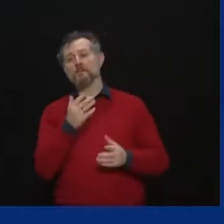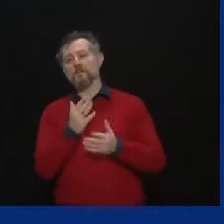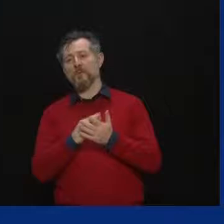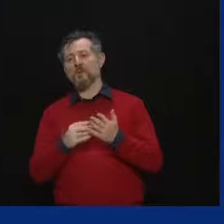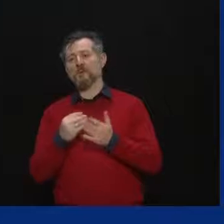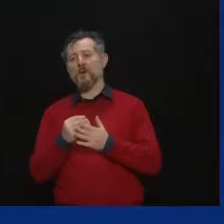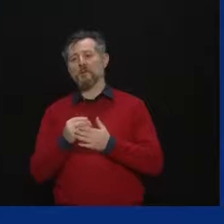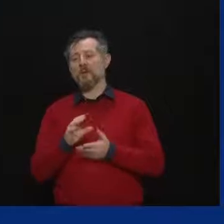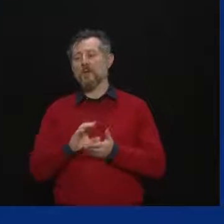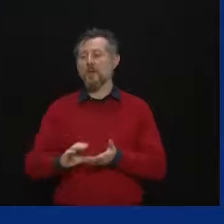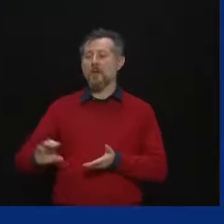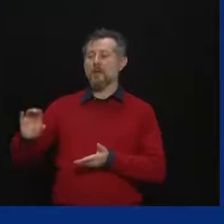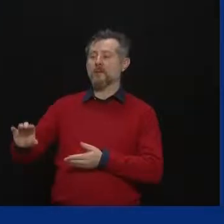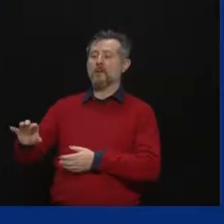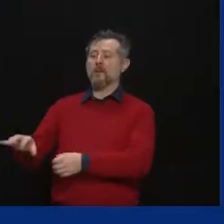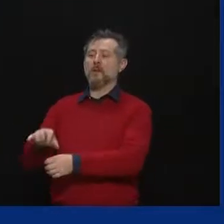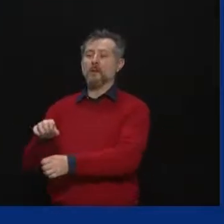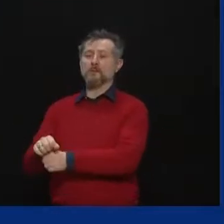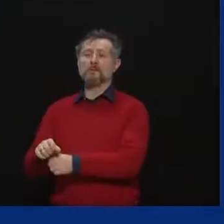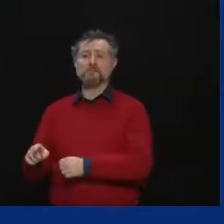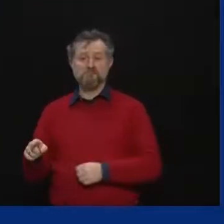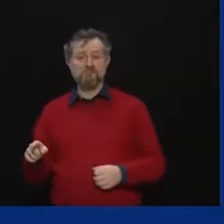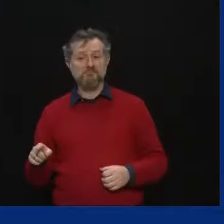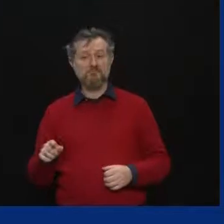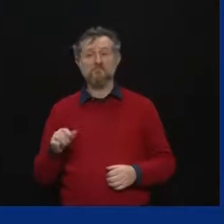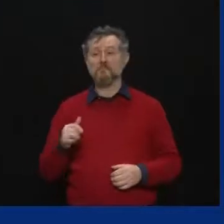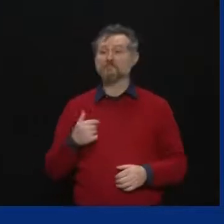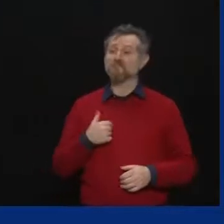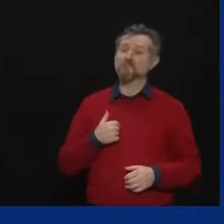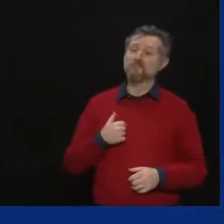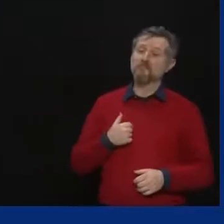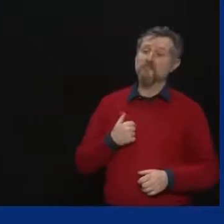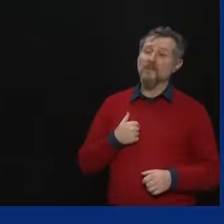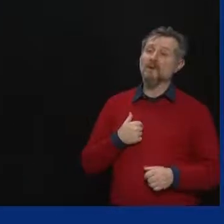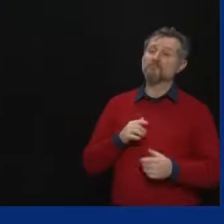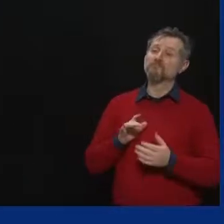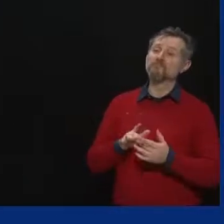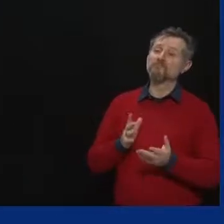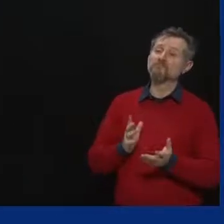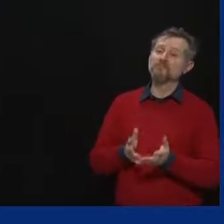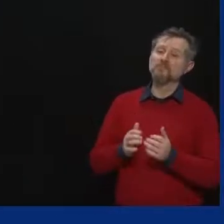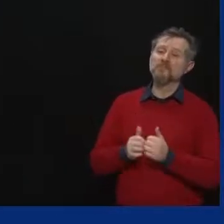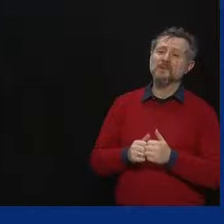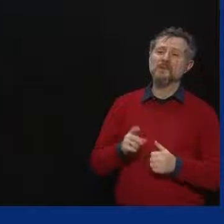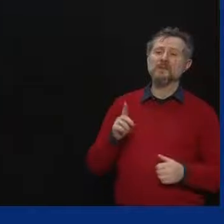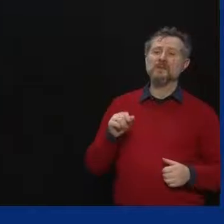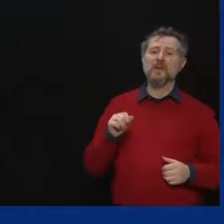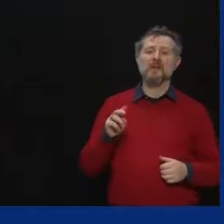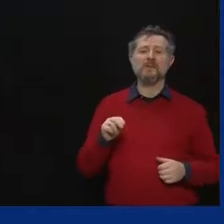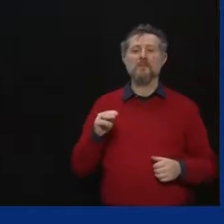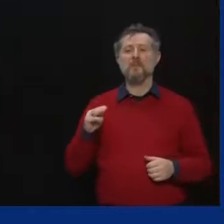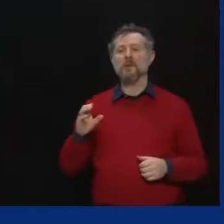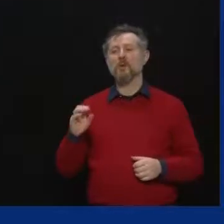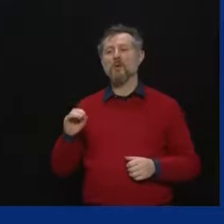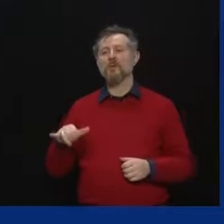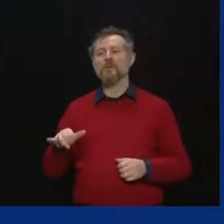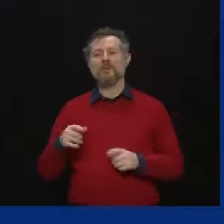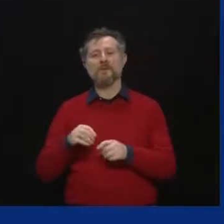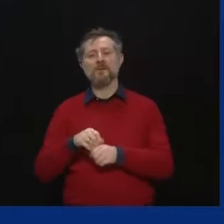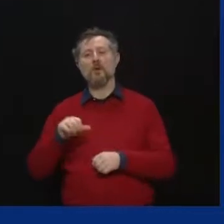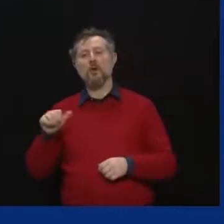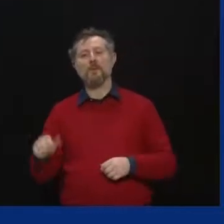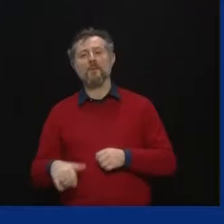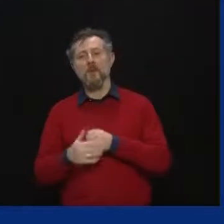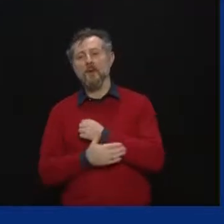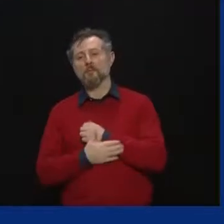is that we're saying that there are models out there. I was with the county executive, Dan McCoy of Albany County, on Saturday as we visited a vaccination site, and I